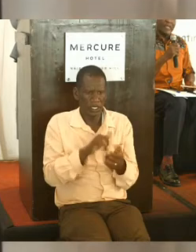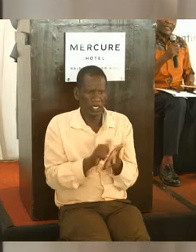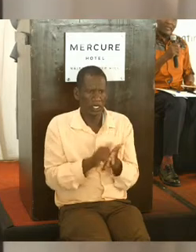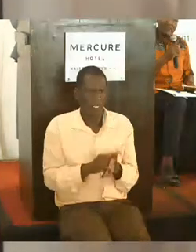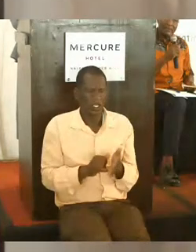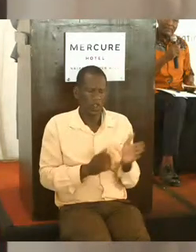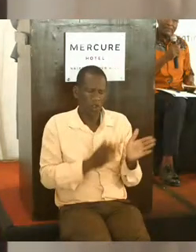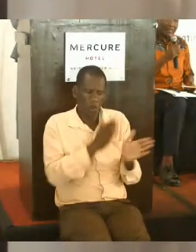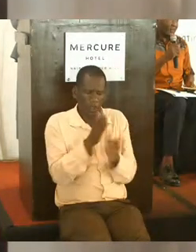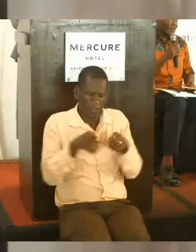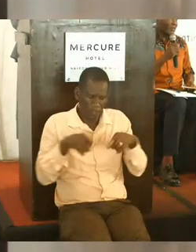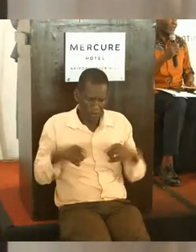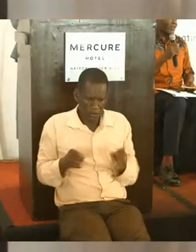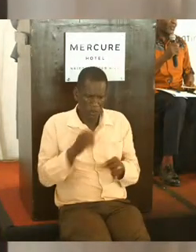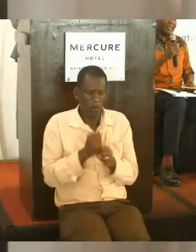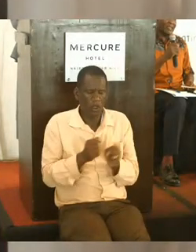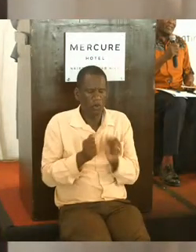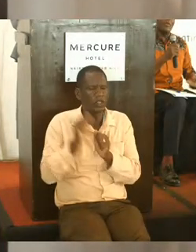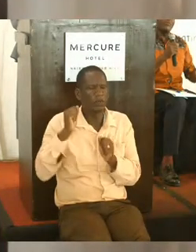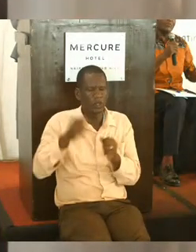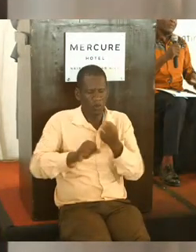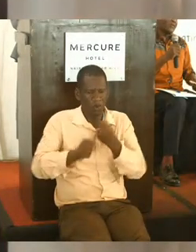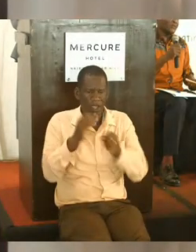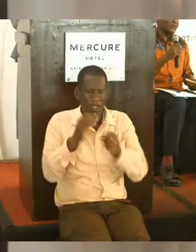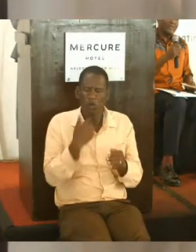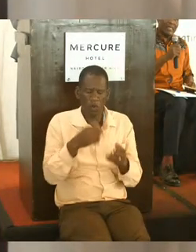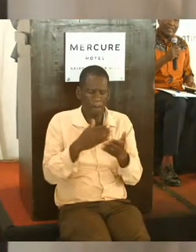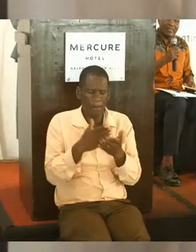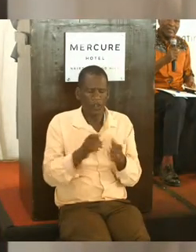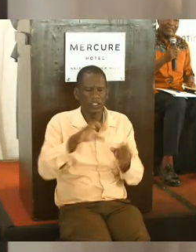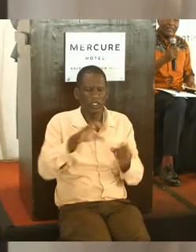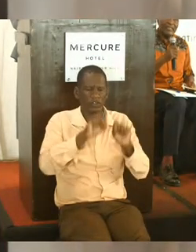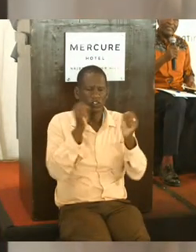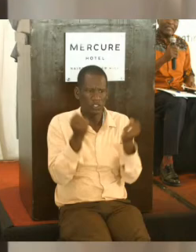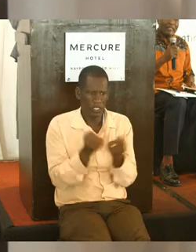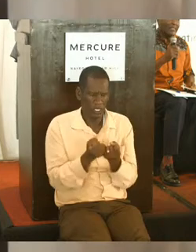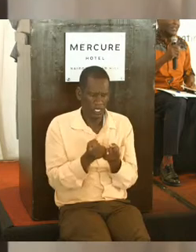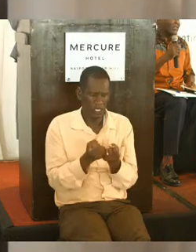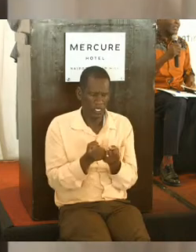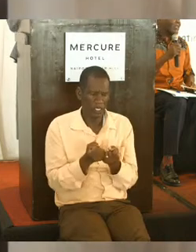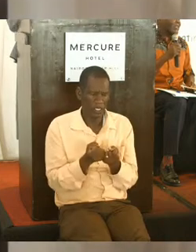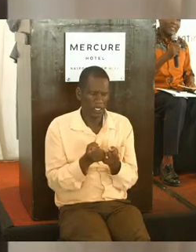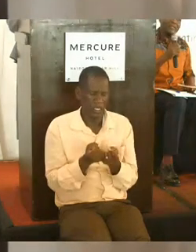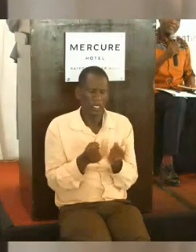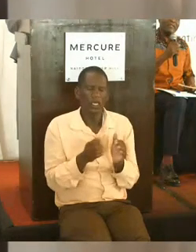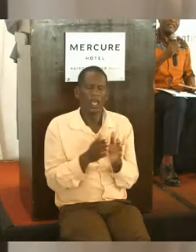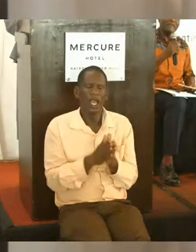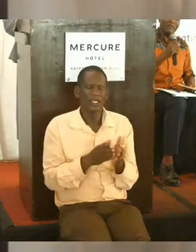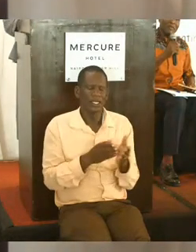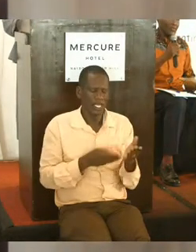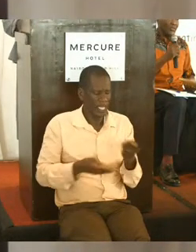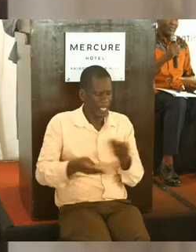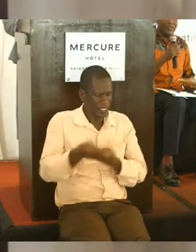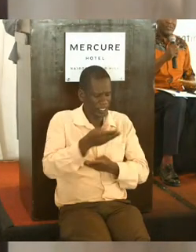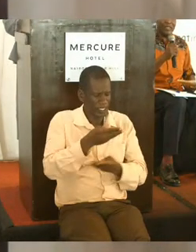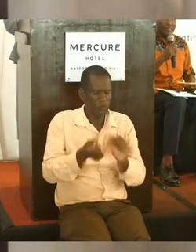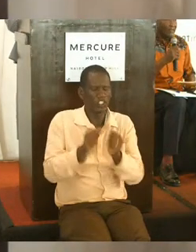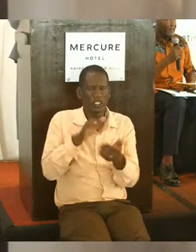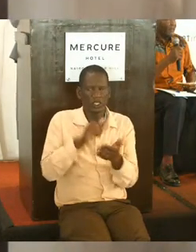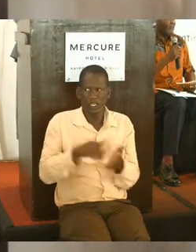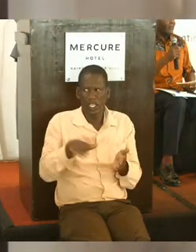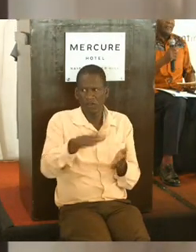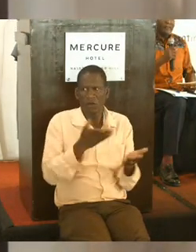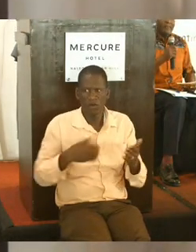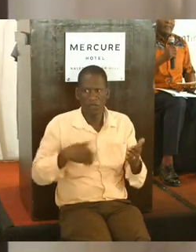reorganized worked with political actors who are also part of Civil Society and change that environment where we are